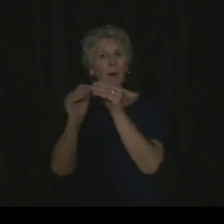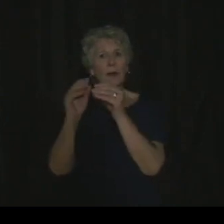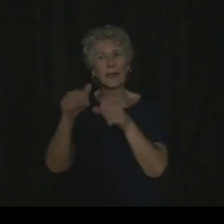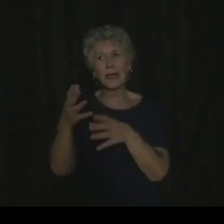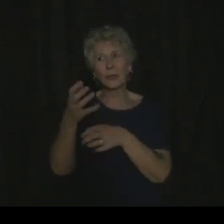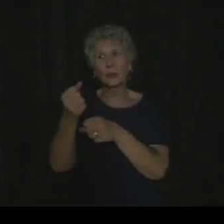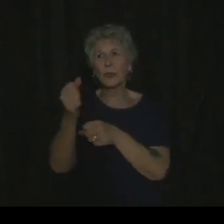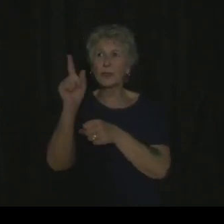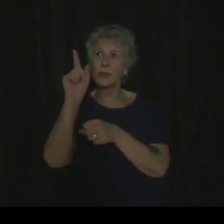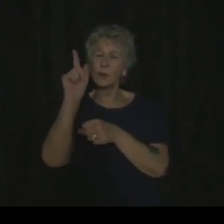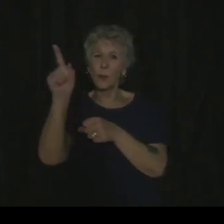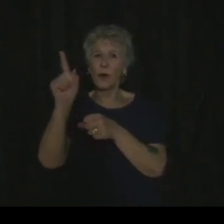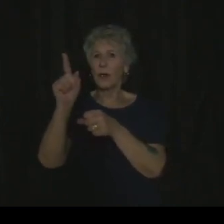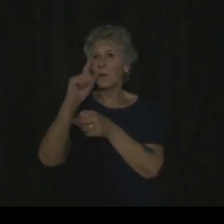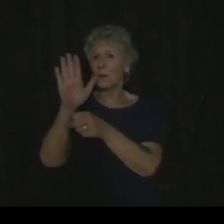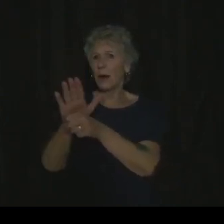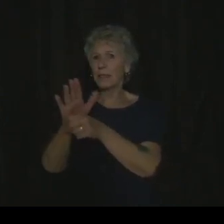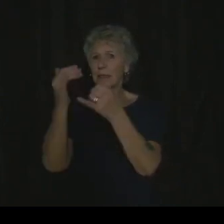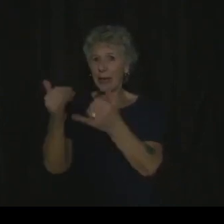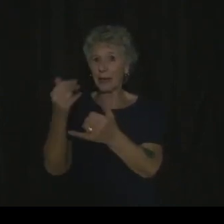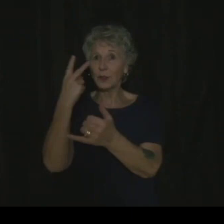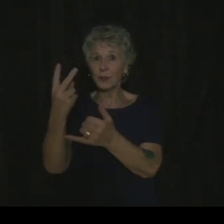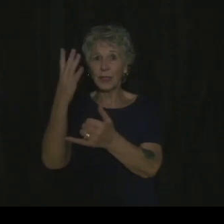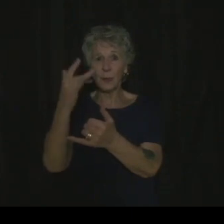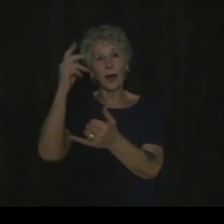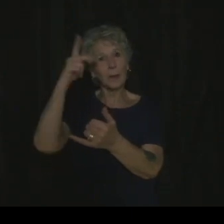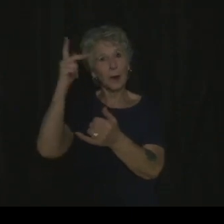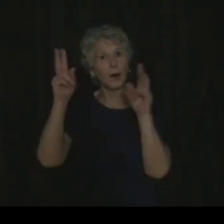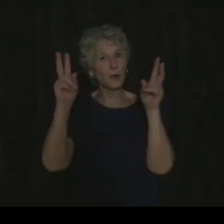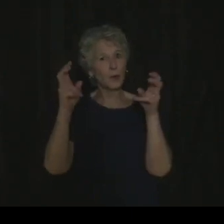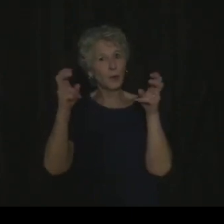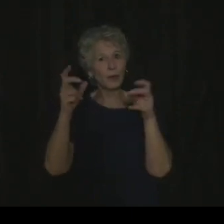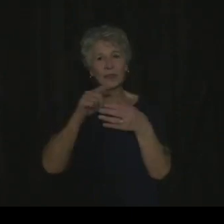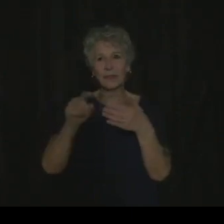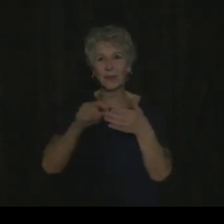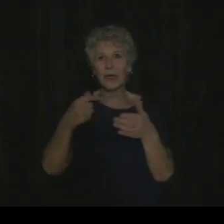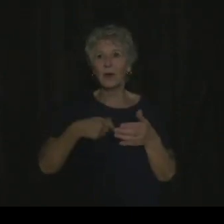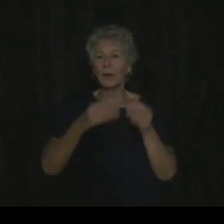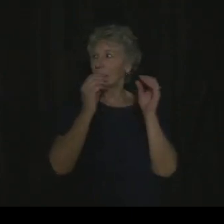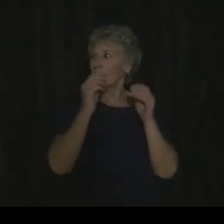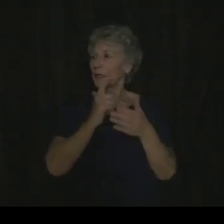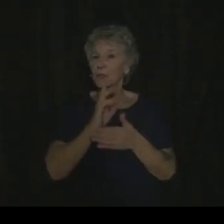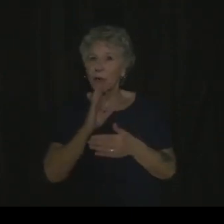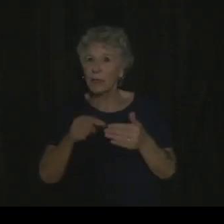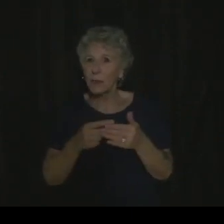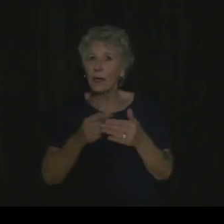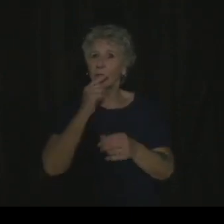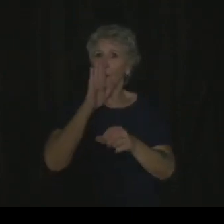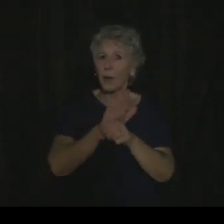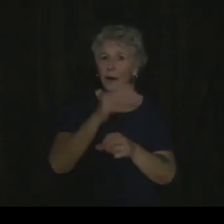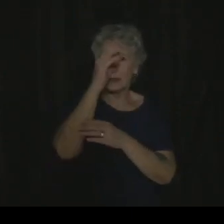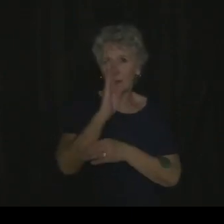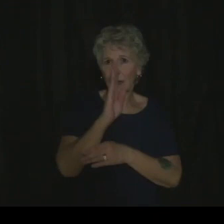his promises. Now do you see why Paul quotes this verse? We have been talking about the promises of God